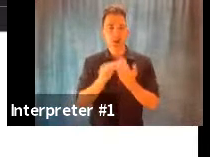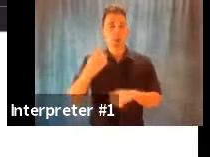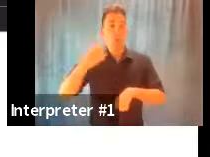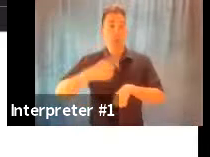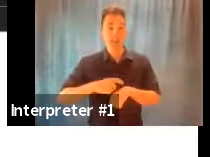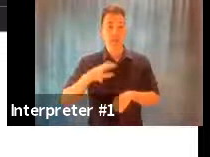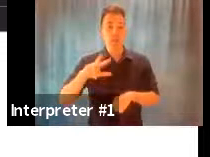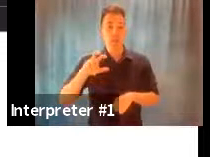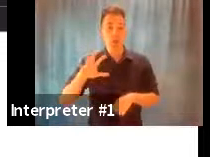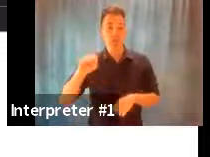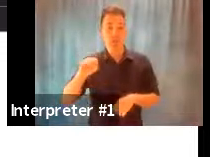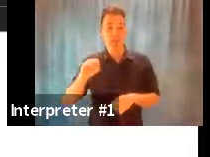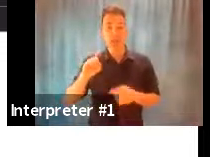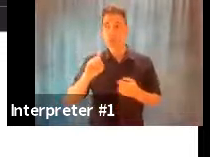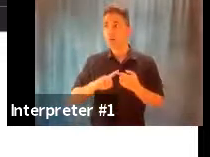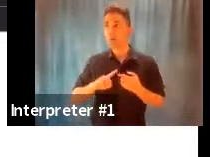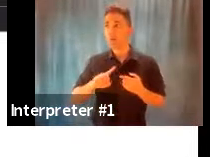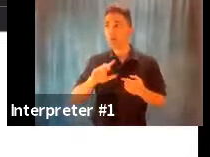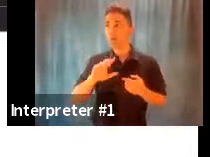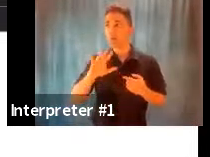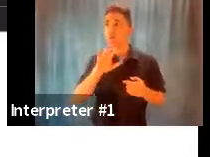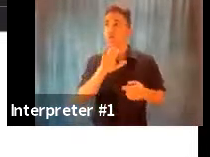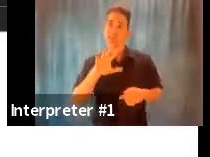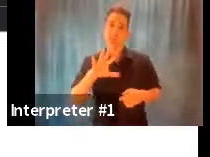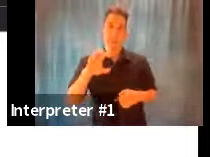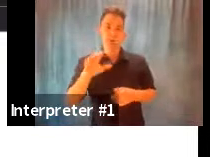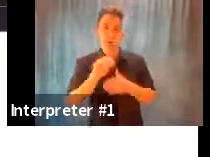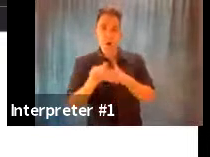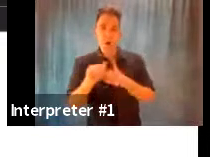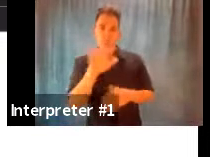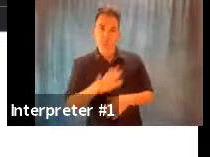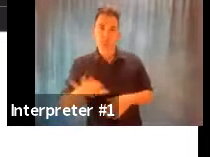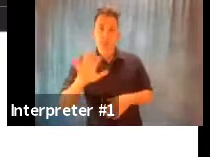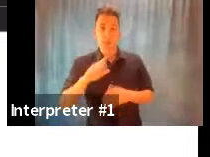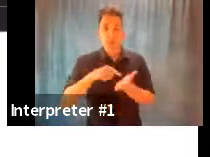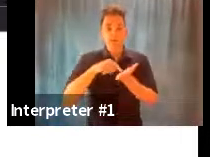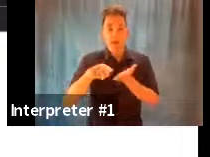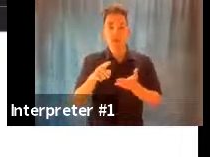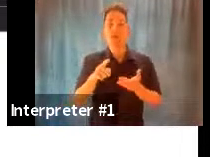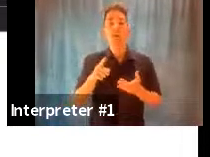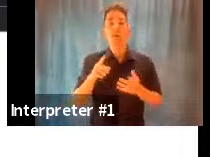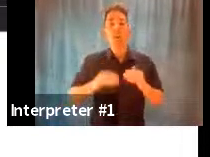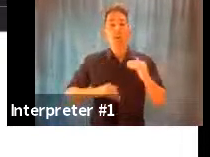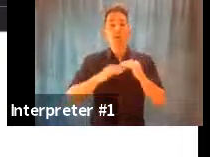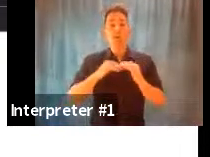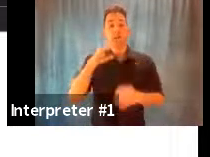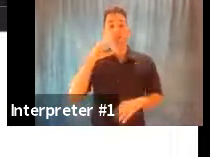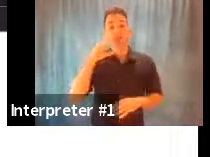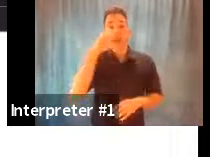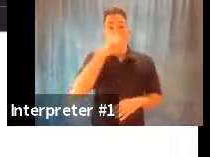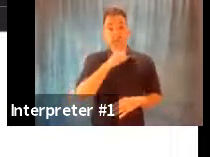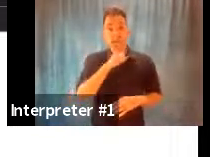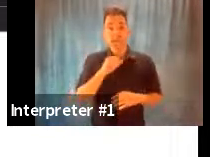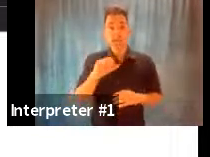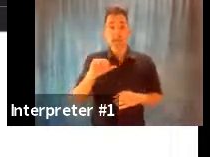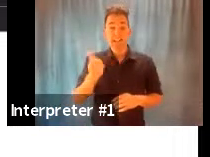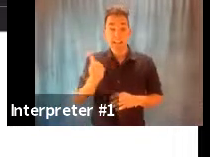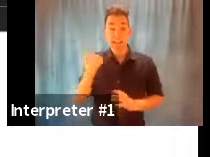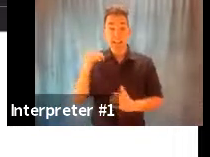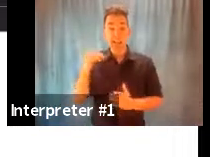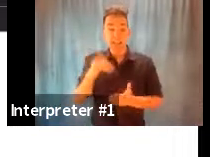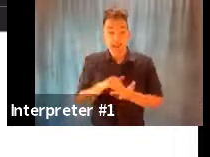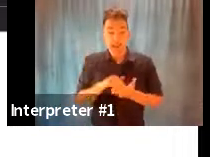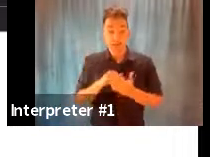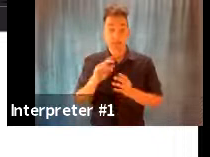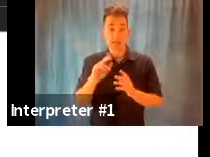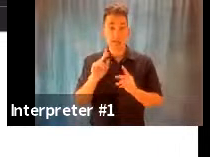$350 to $500 payment to the estimated 10,000 St. Louis City residents who are being impacted by the state